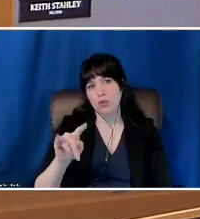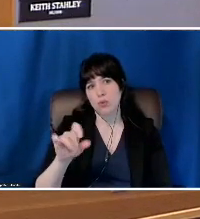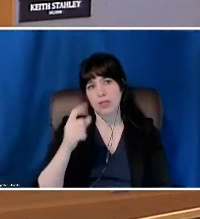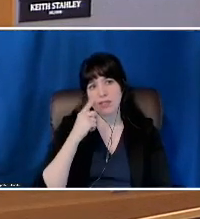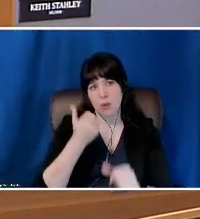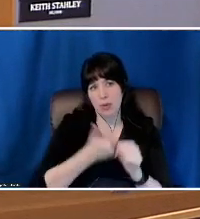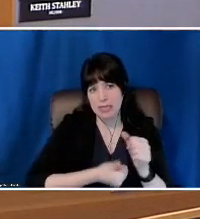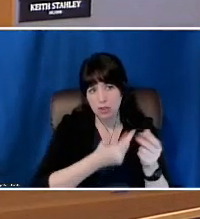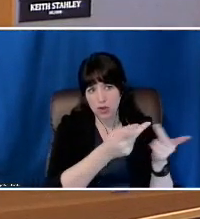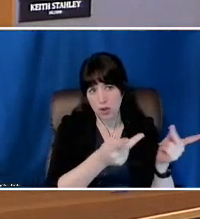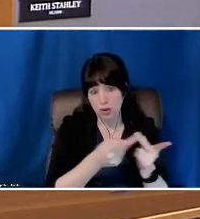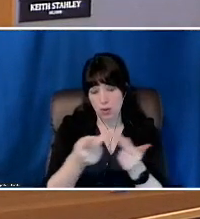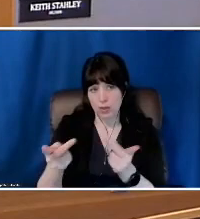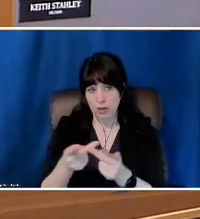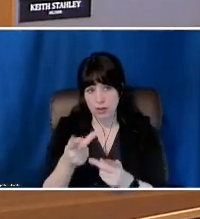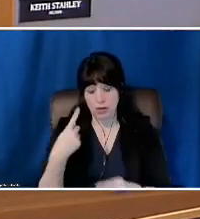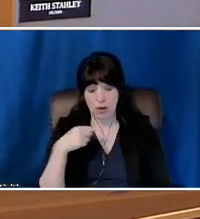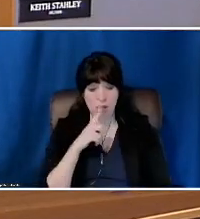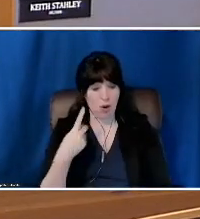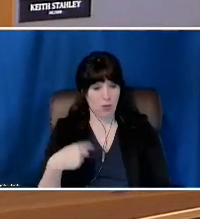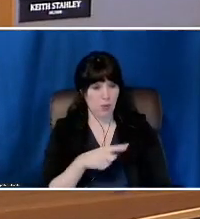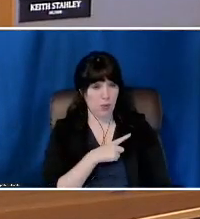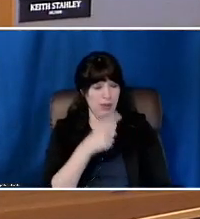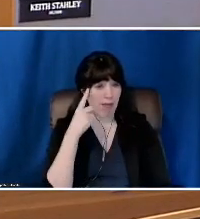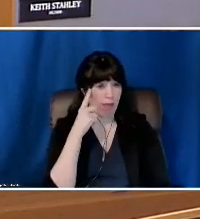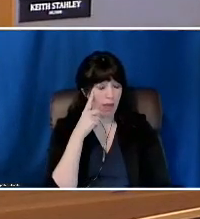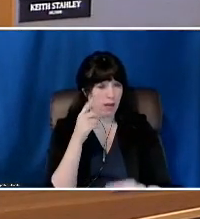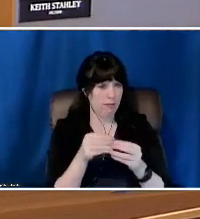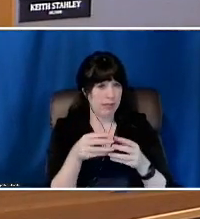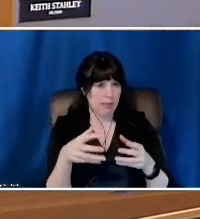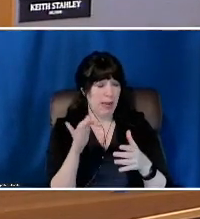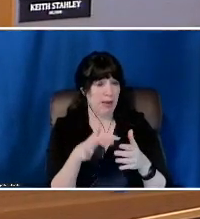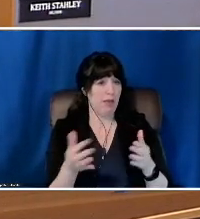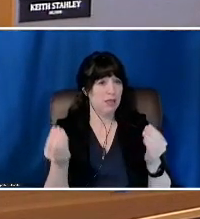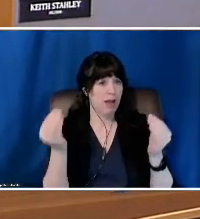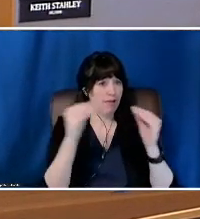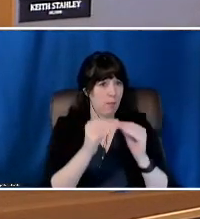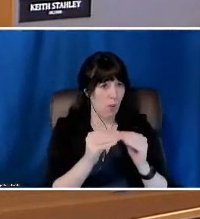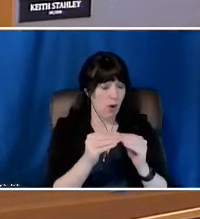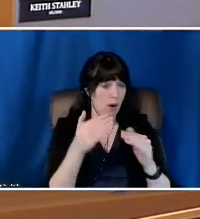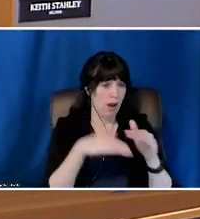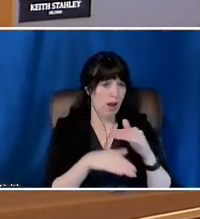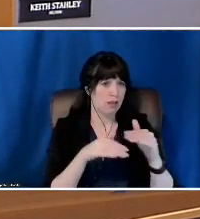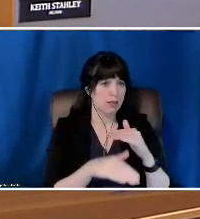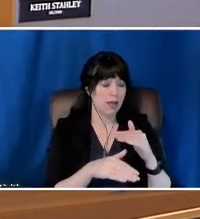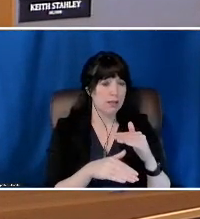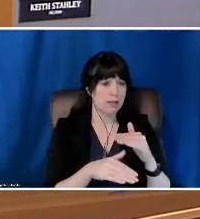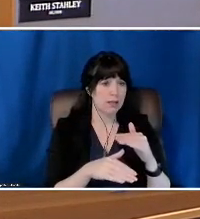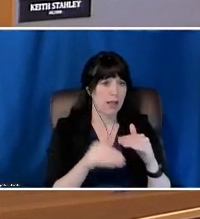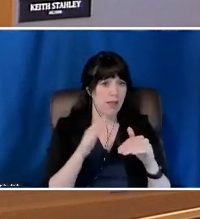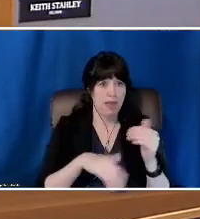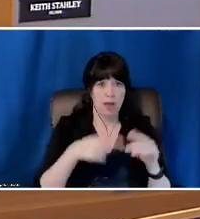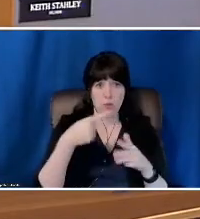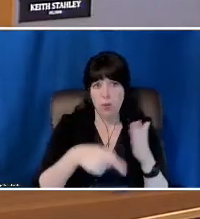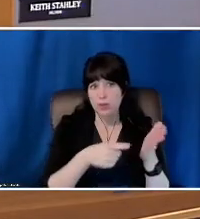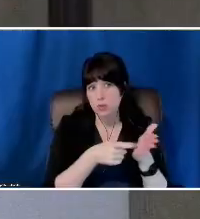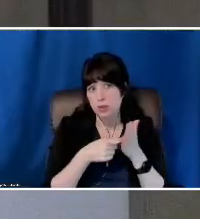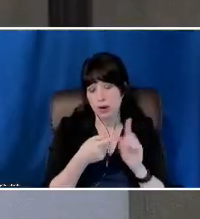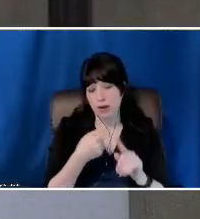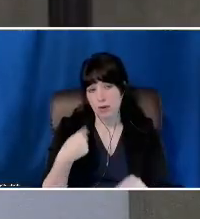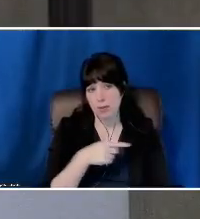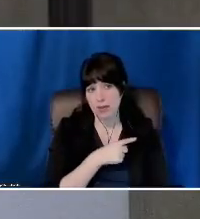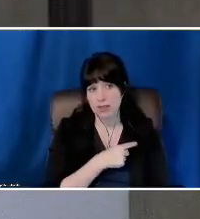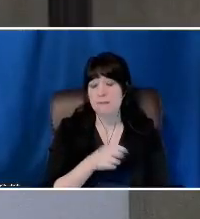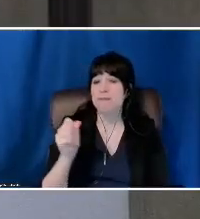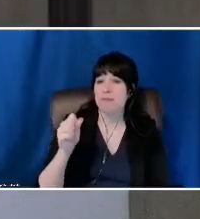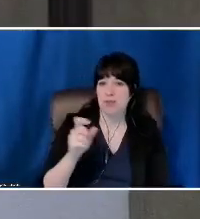And then are we thinking about expanding that to even have more access than even what's required of us?